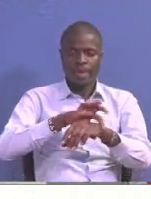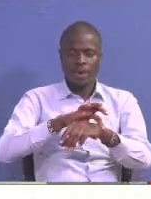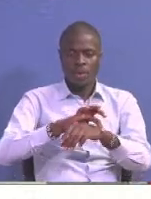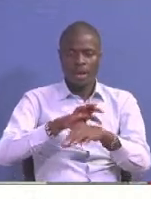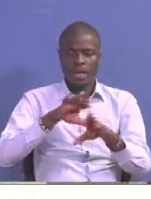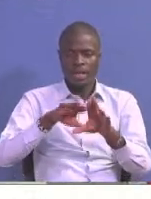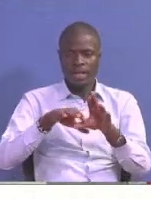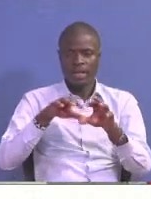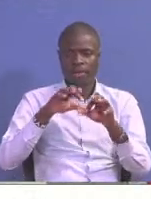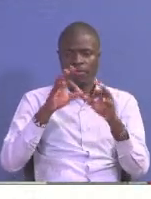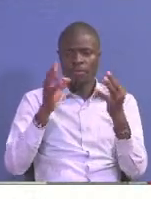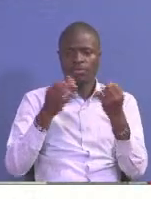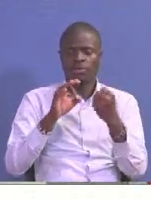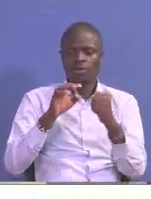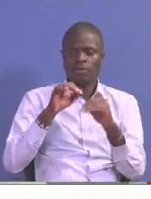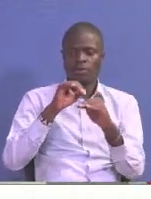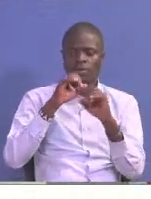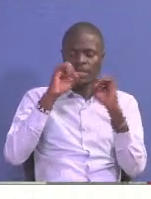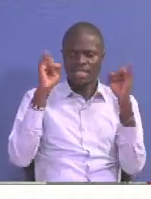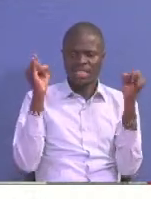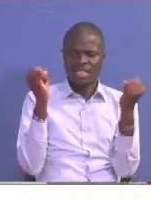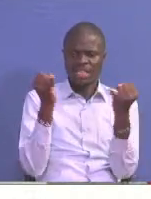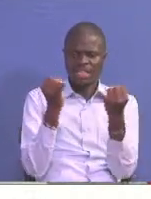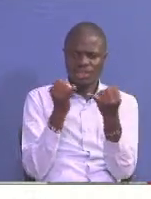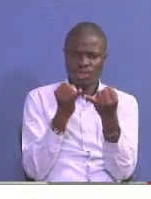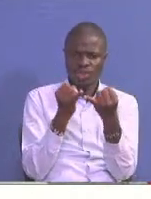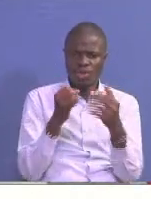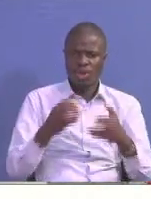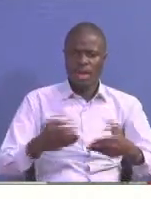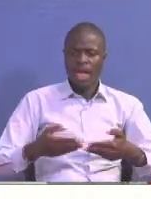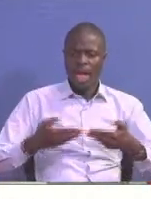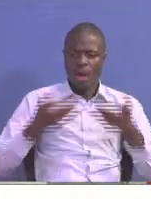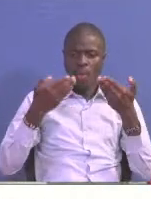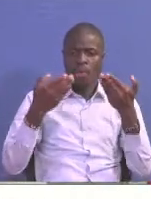awards or quoted